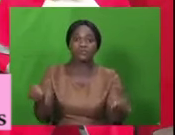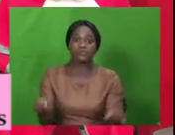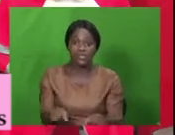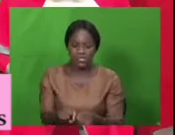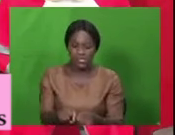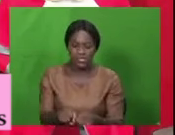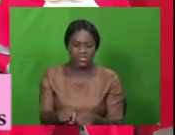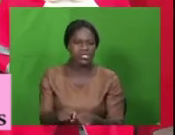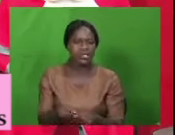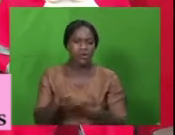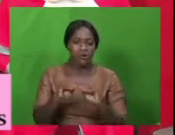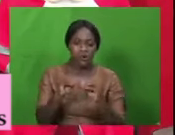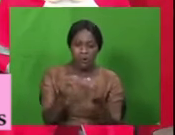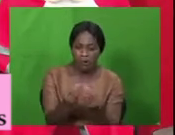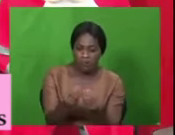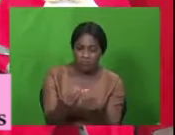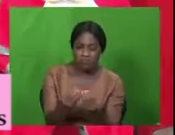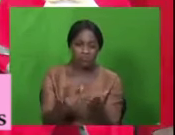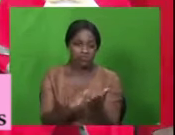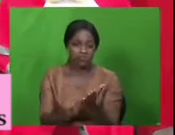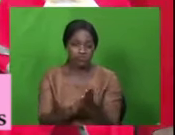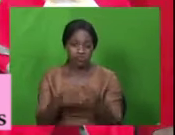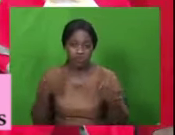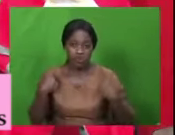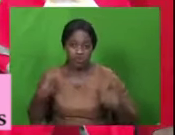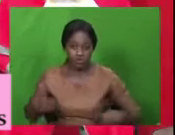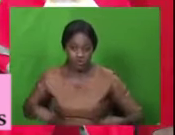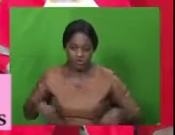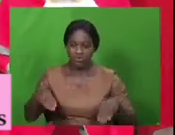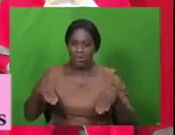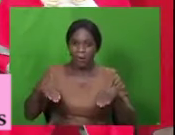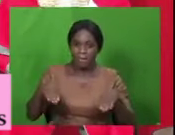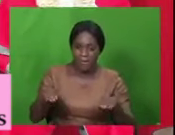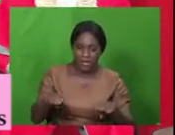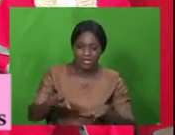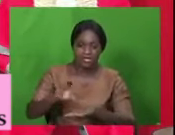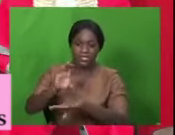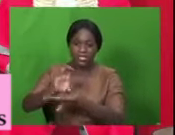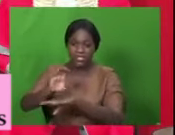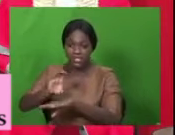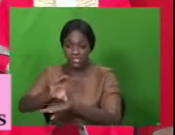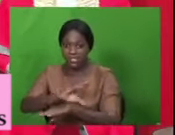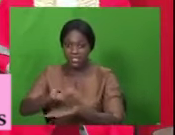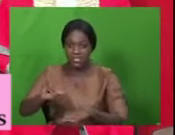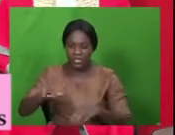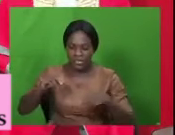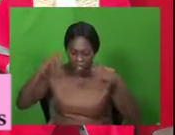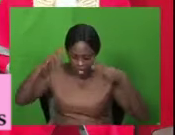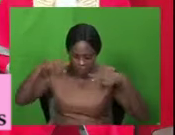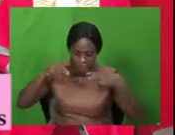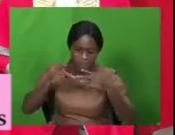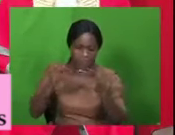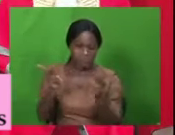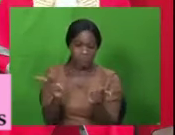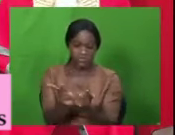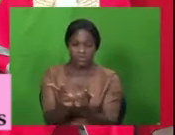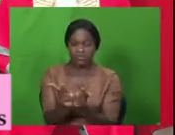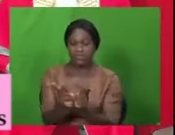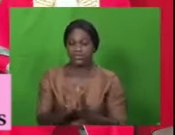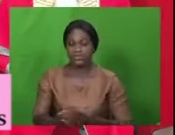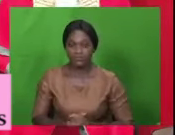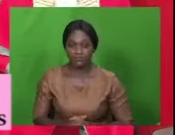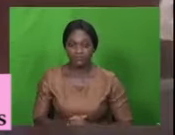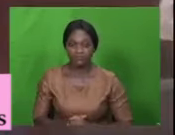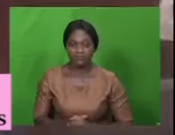offices, schools, hospitals, markets, churches, and mosques. The few who